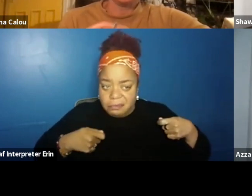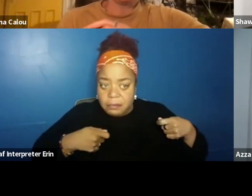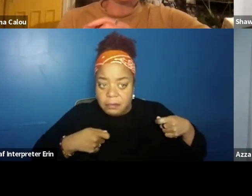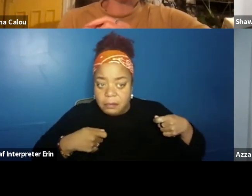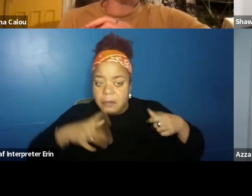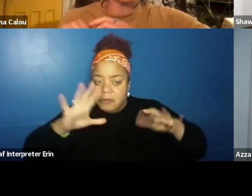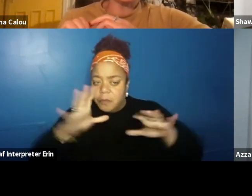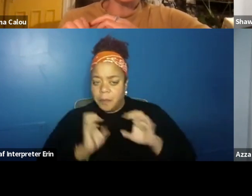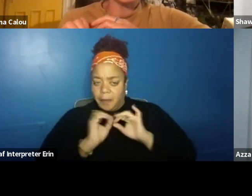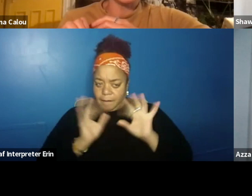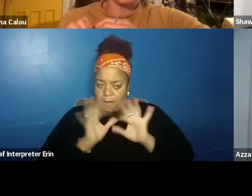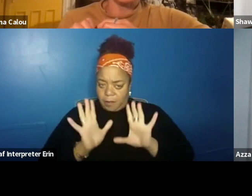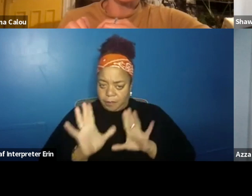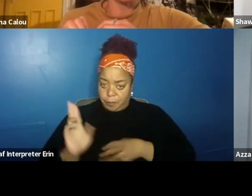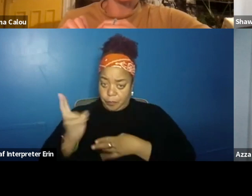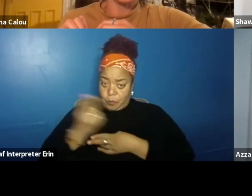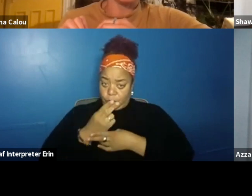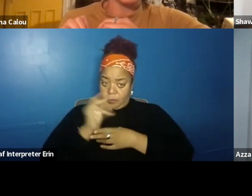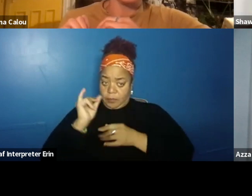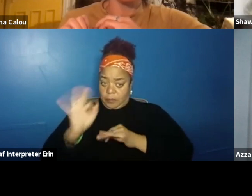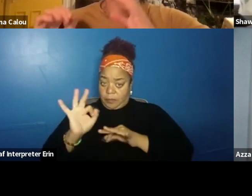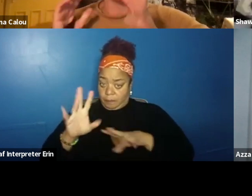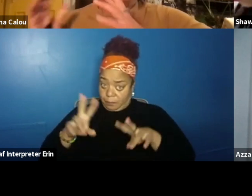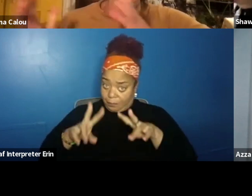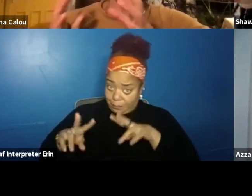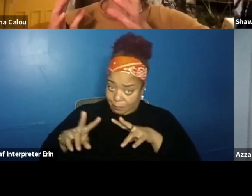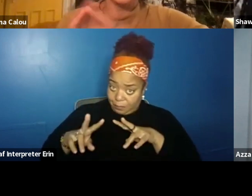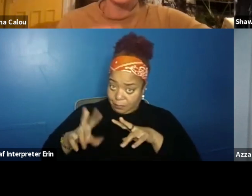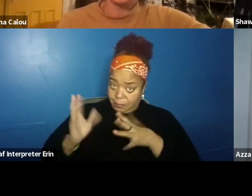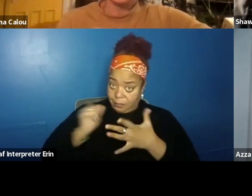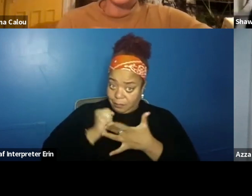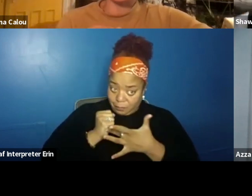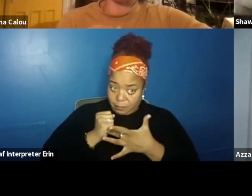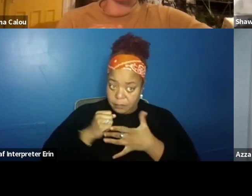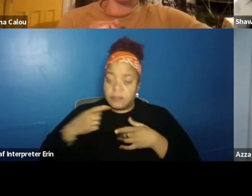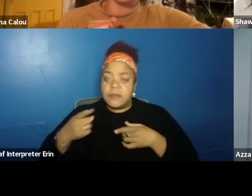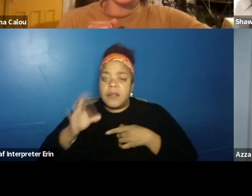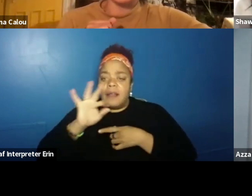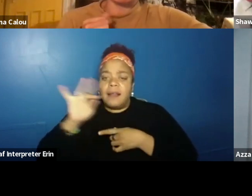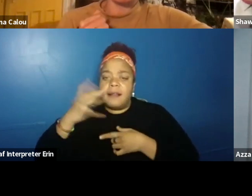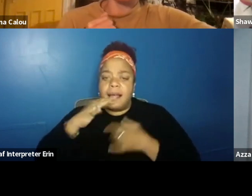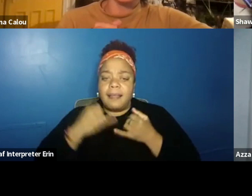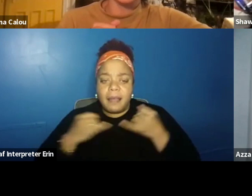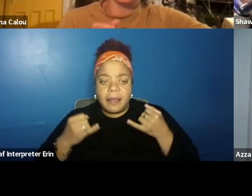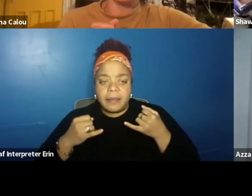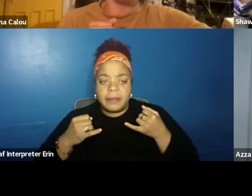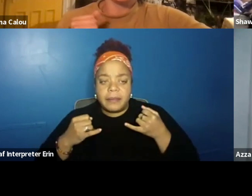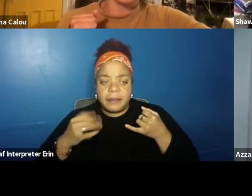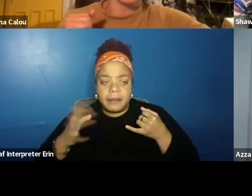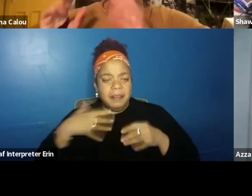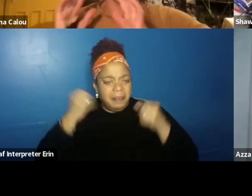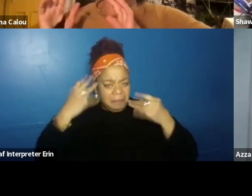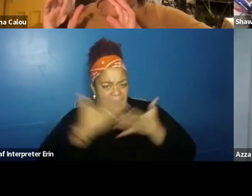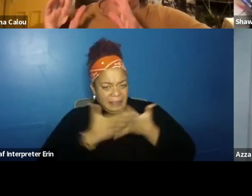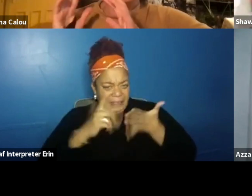988, because I'm watching crisis hotlines complain about all of the misinformation out there circulating about call tracing and